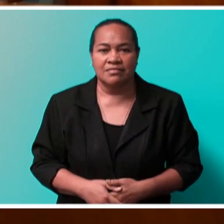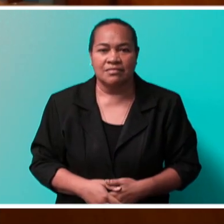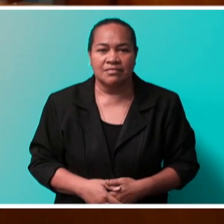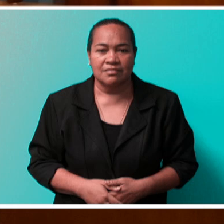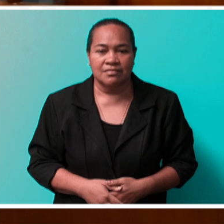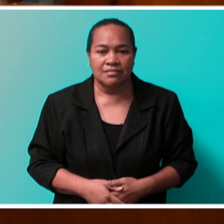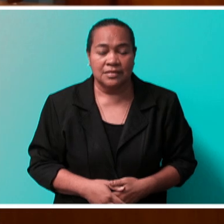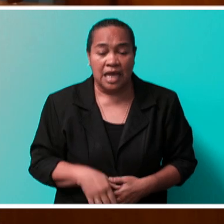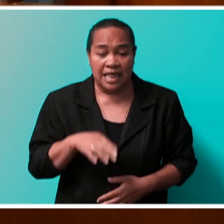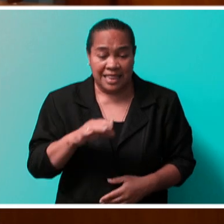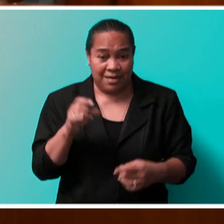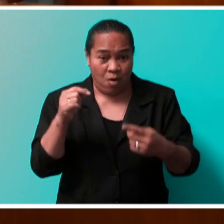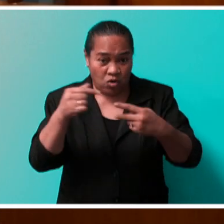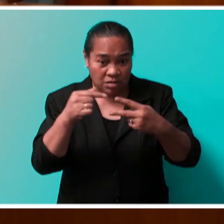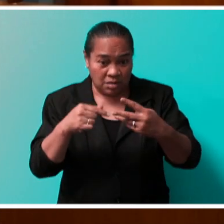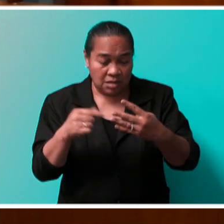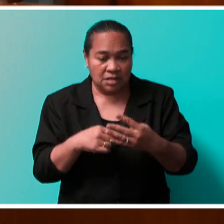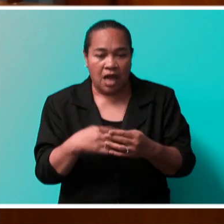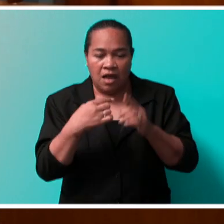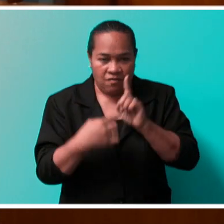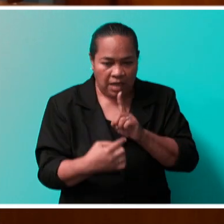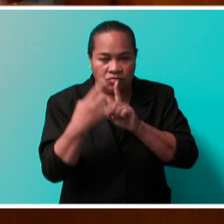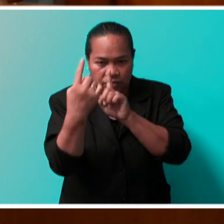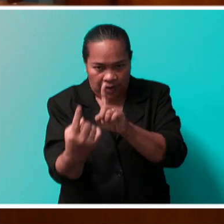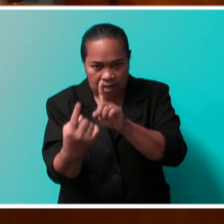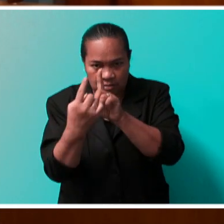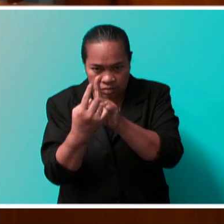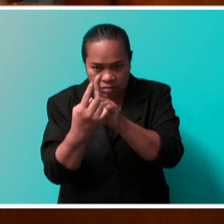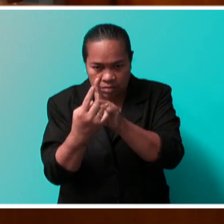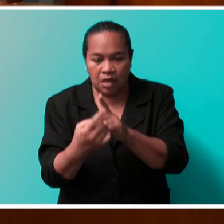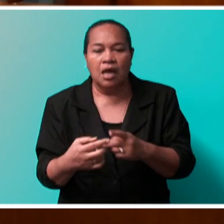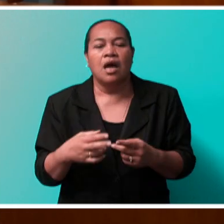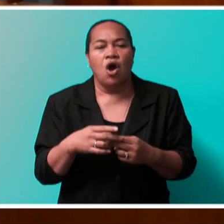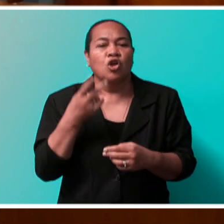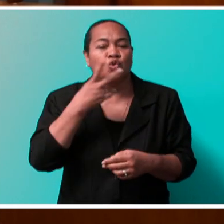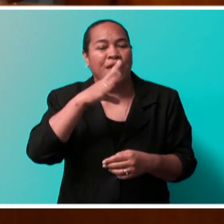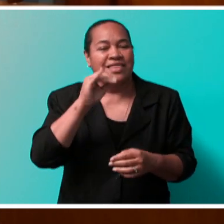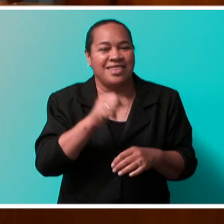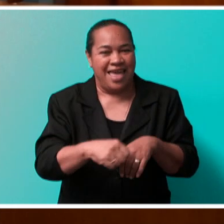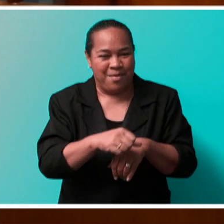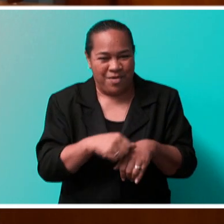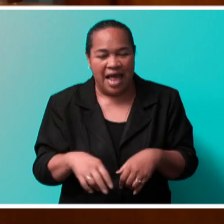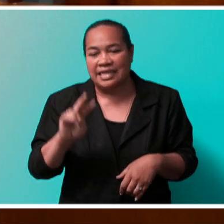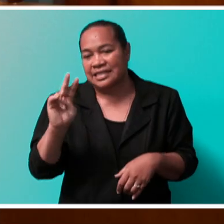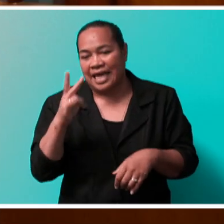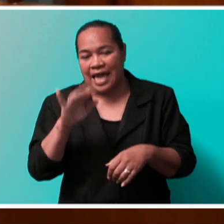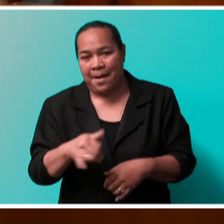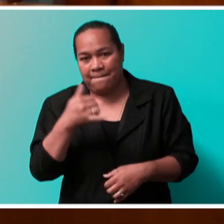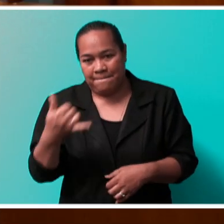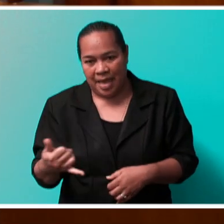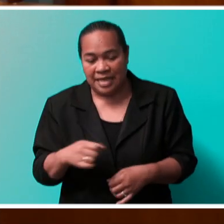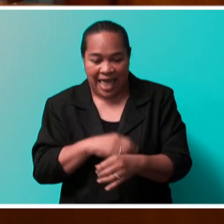Key components include face-to-face engagements conducted between the 20th of April and the 2nd of May, the end of this